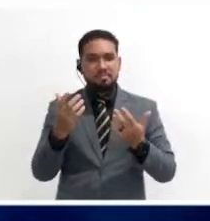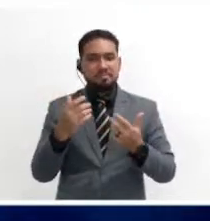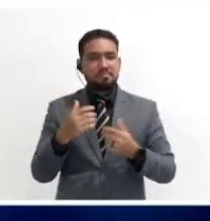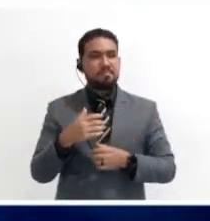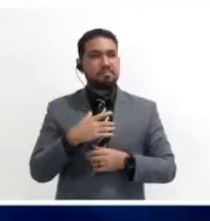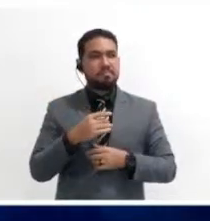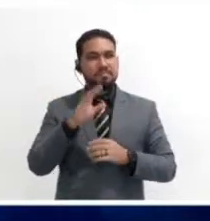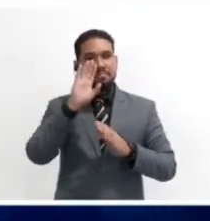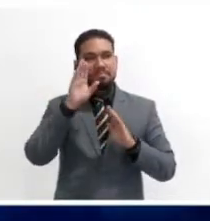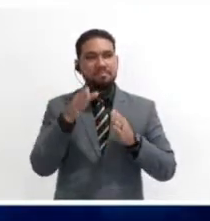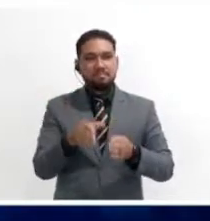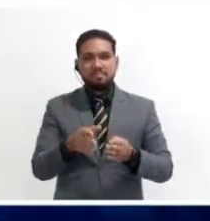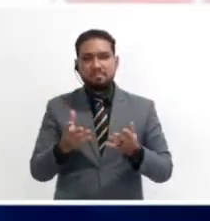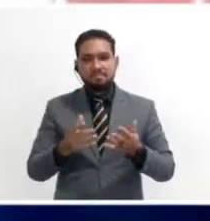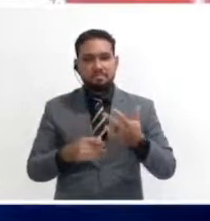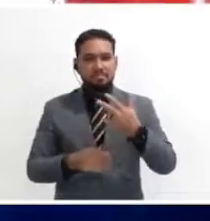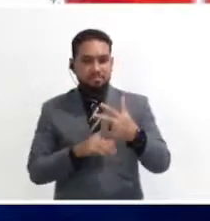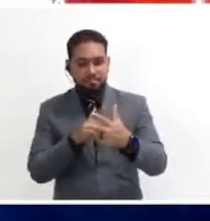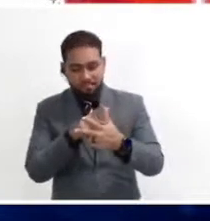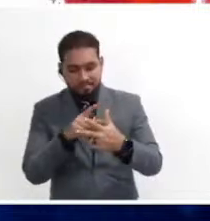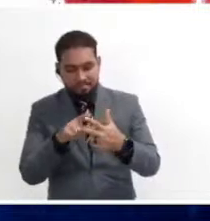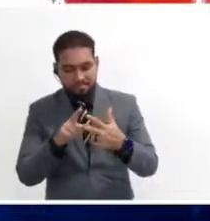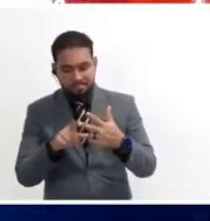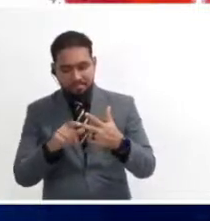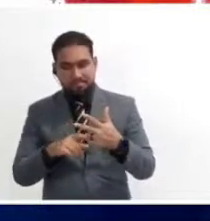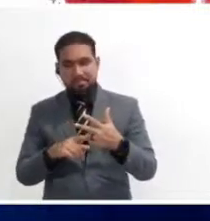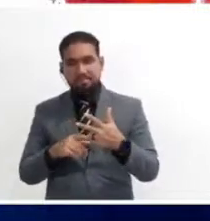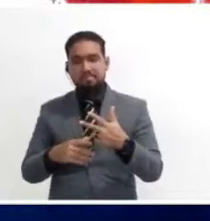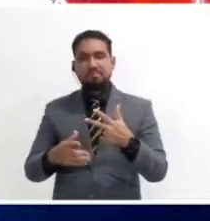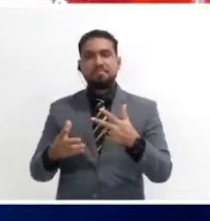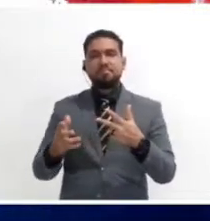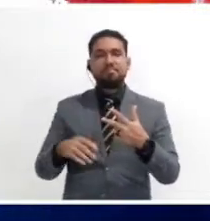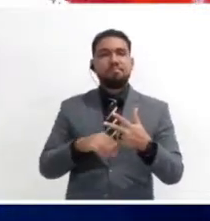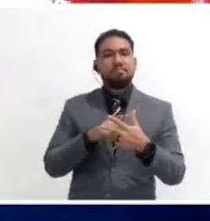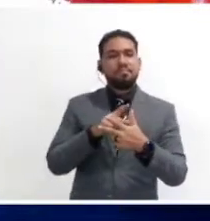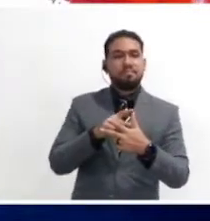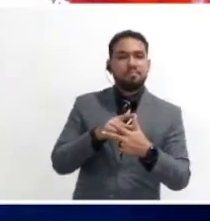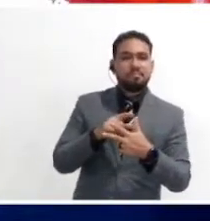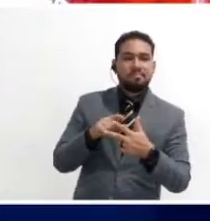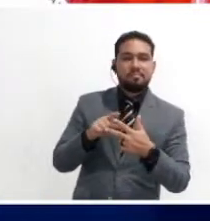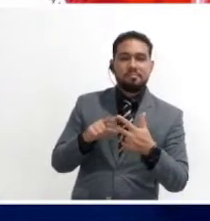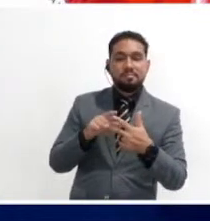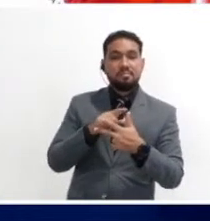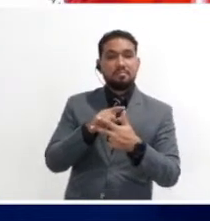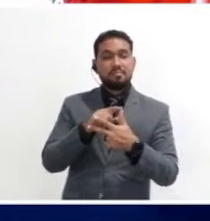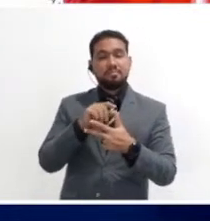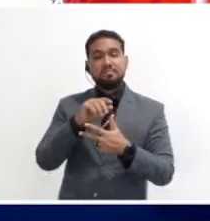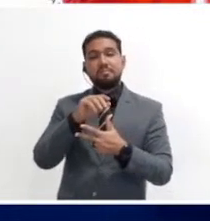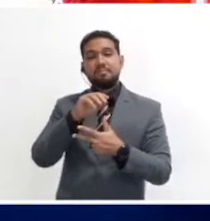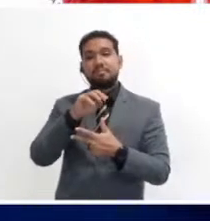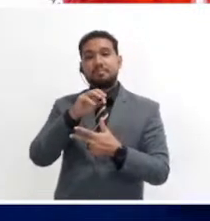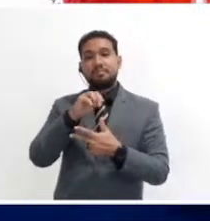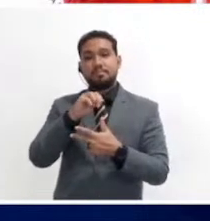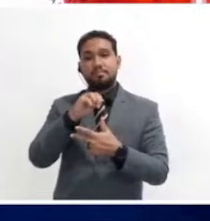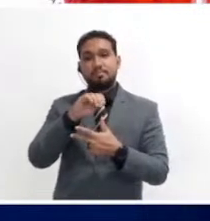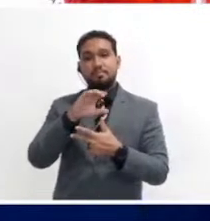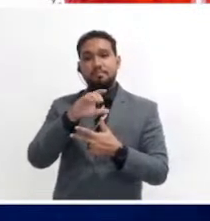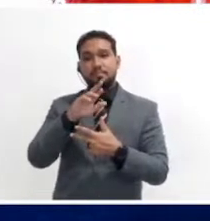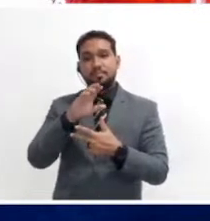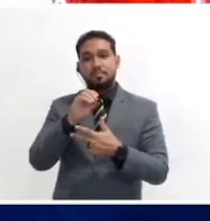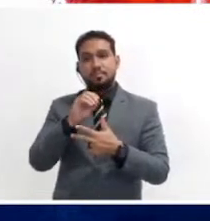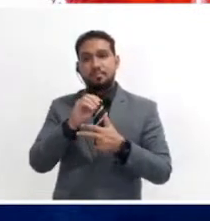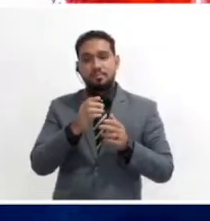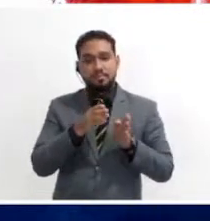types. So sometimes we use the printed wiring board microvia. Sometimes we use the thin film and build up